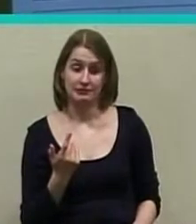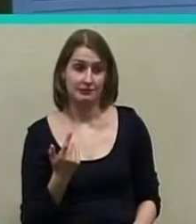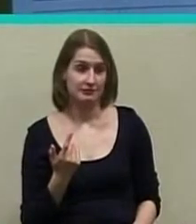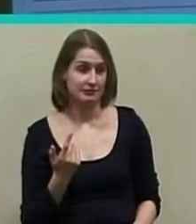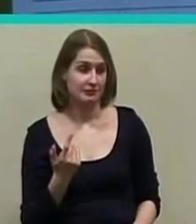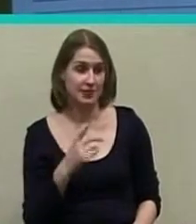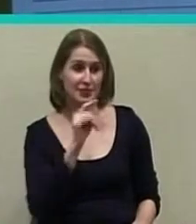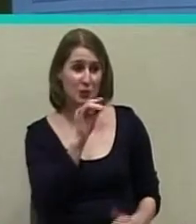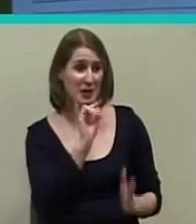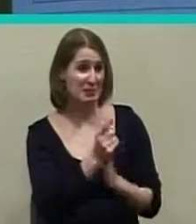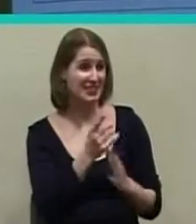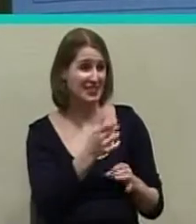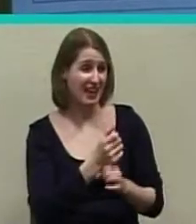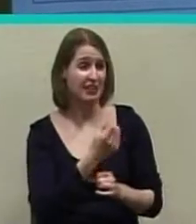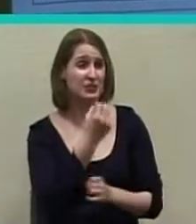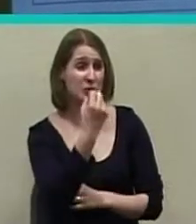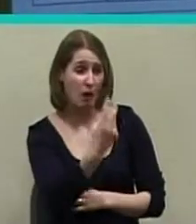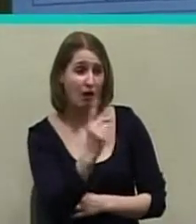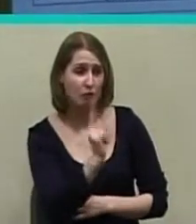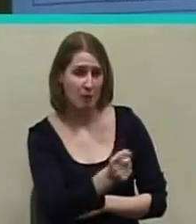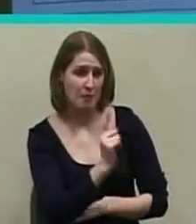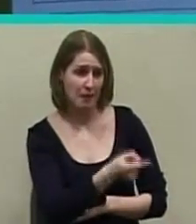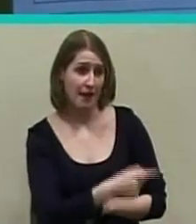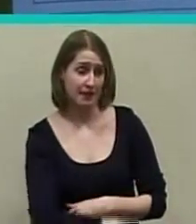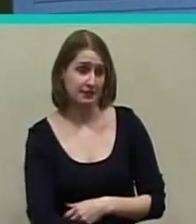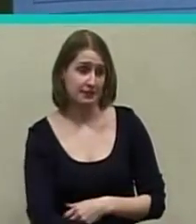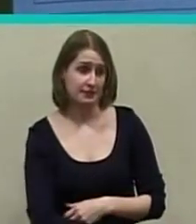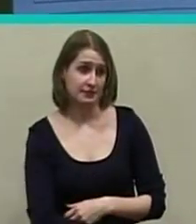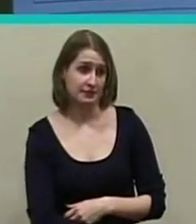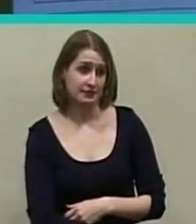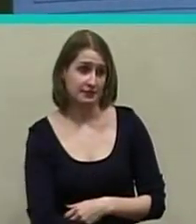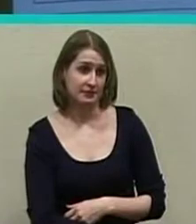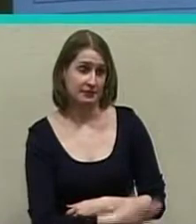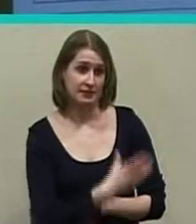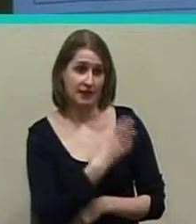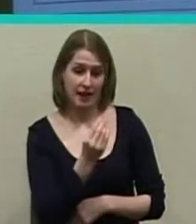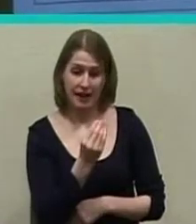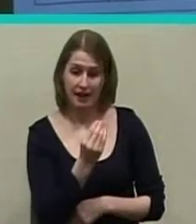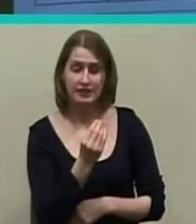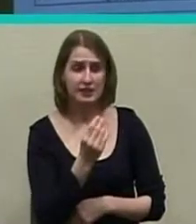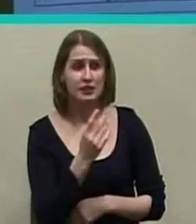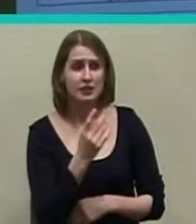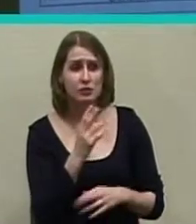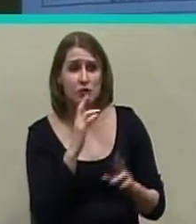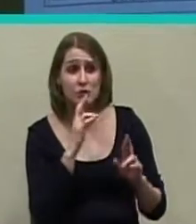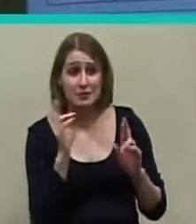In 20 minutes, he got 12 reprimands. He got 3 opportunities to respond. He was wrong twice.